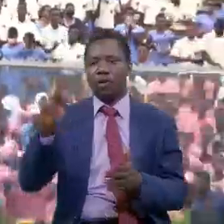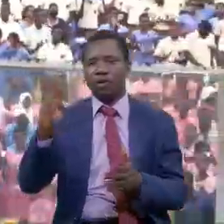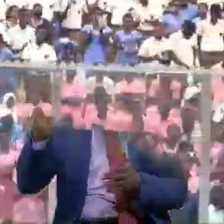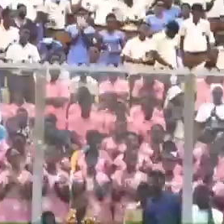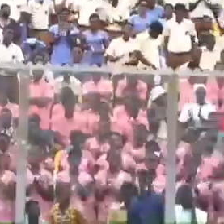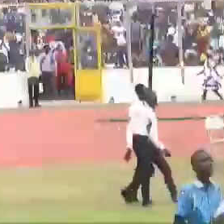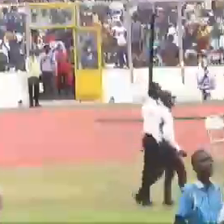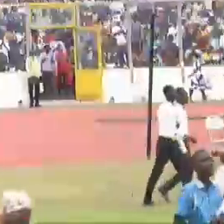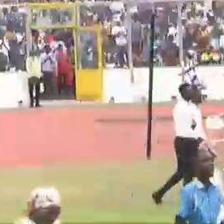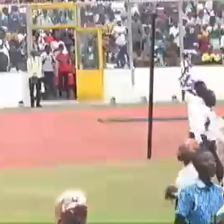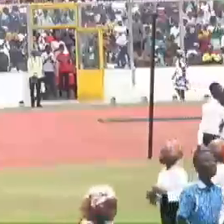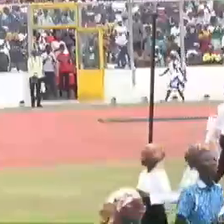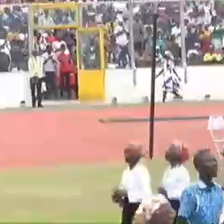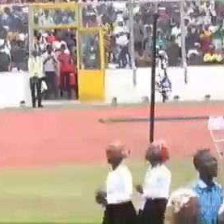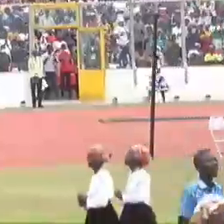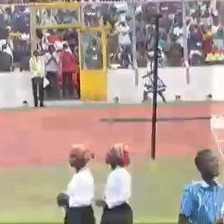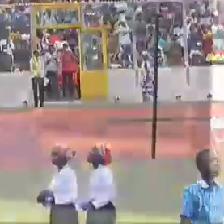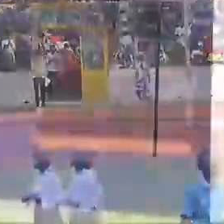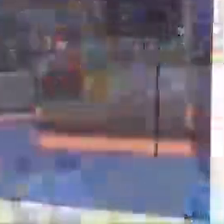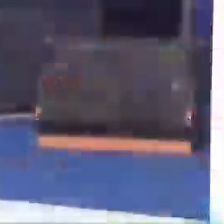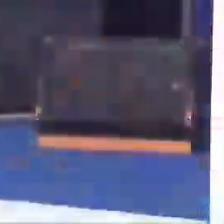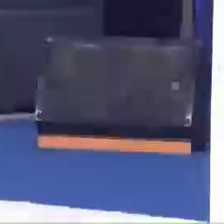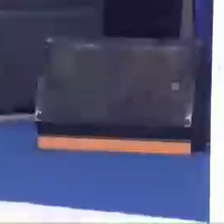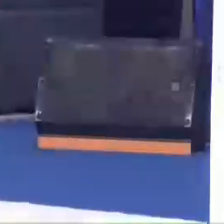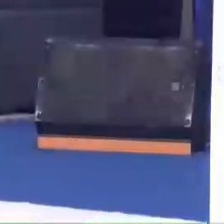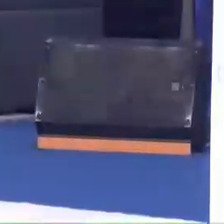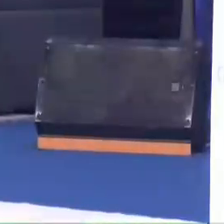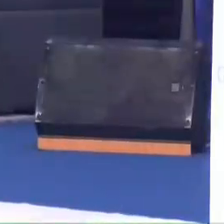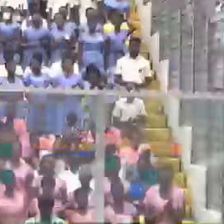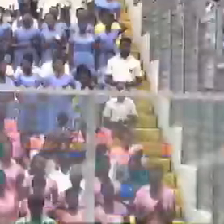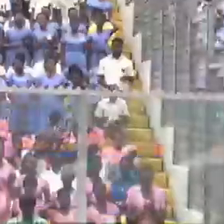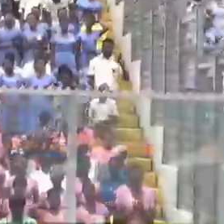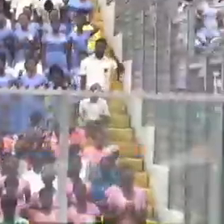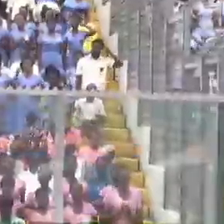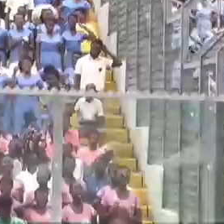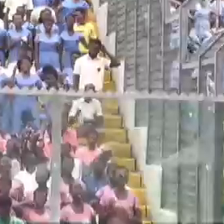Welcome, sir. Thank you, Pastor. Everybody praise the Lord.